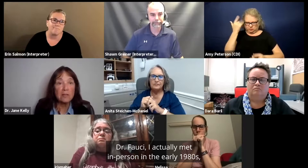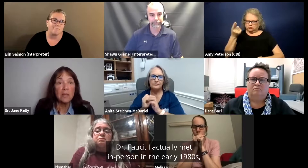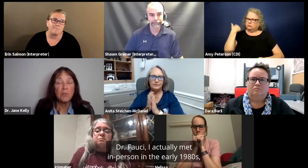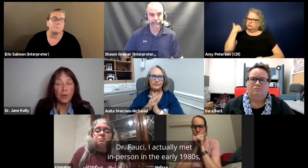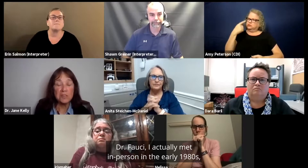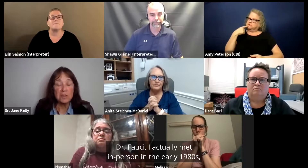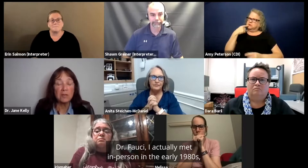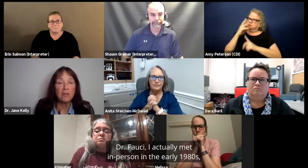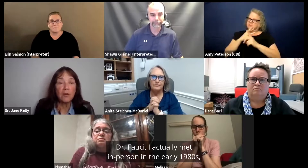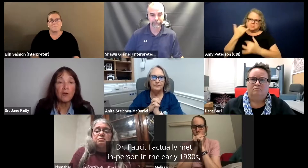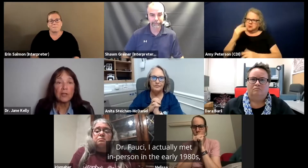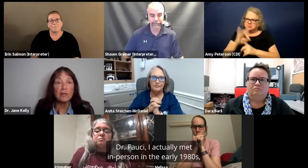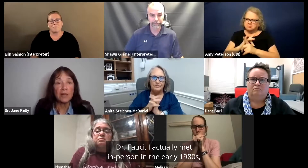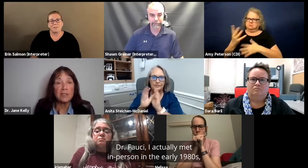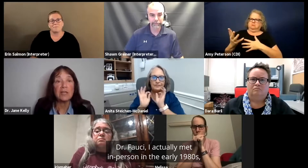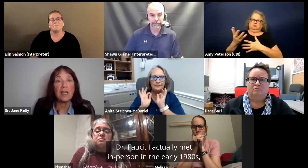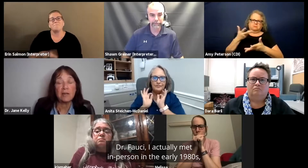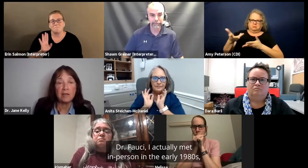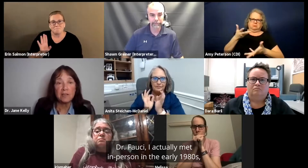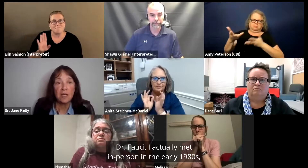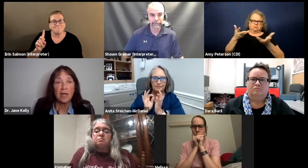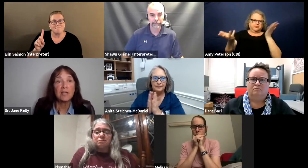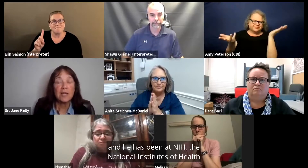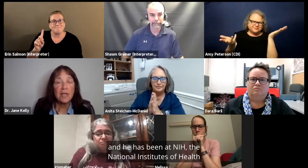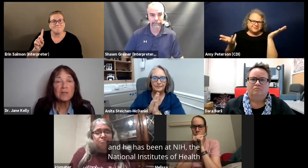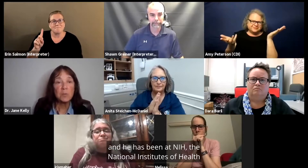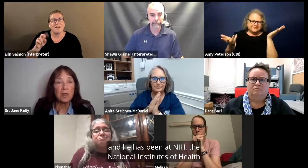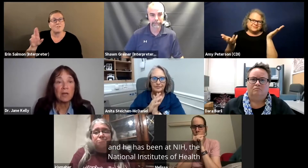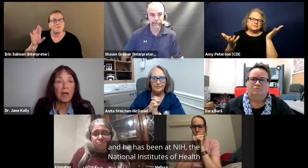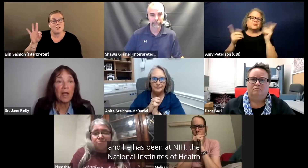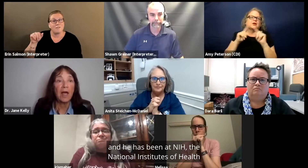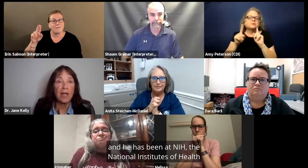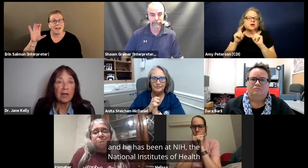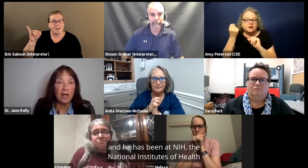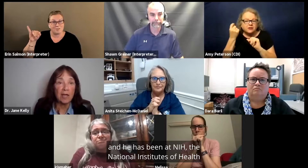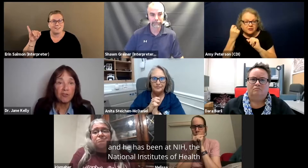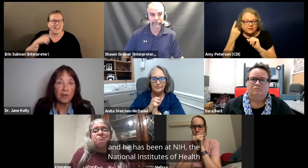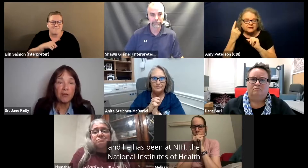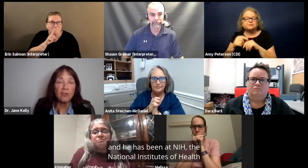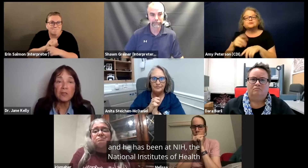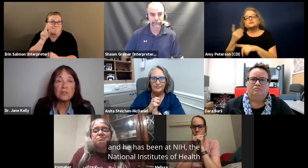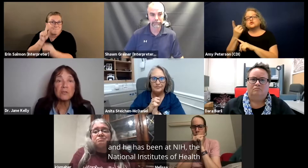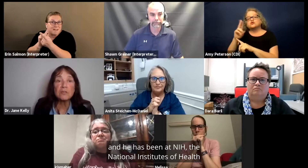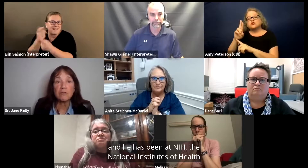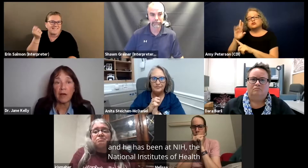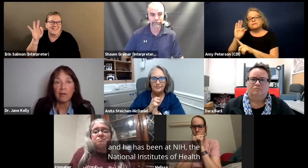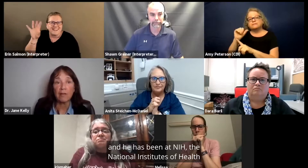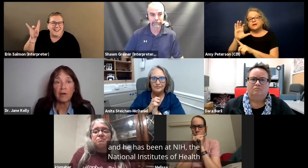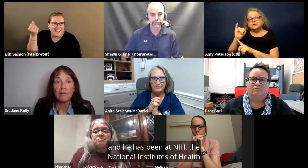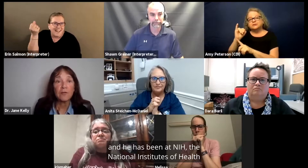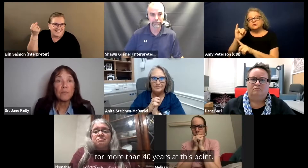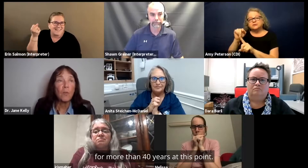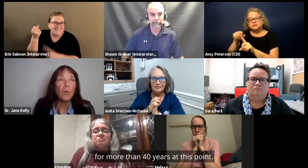met in person in the early 1980s, and he has been at NIH, the National Institutes of